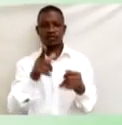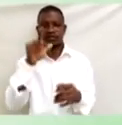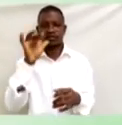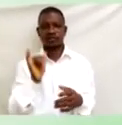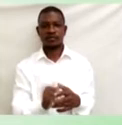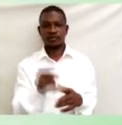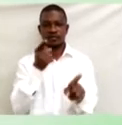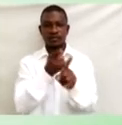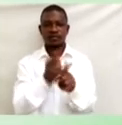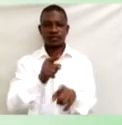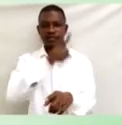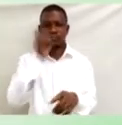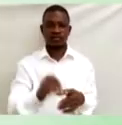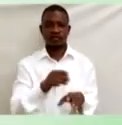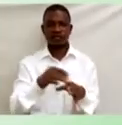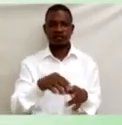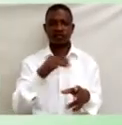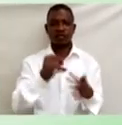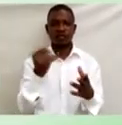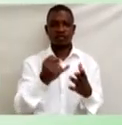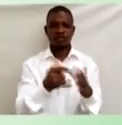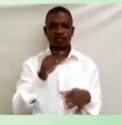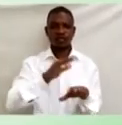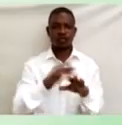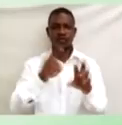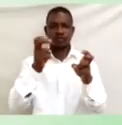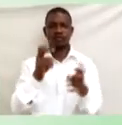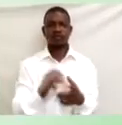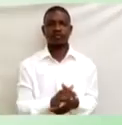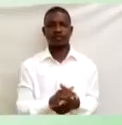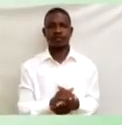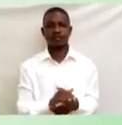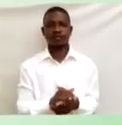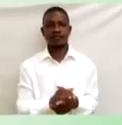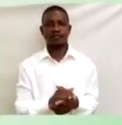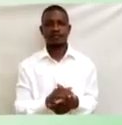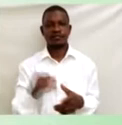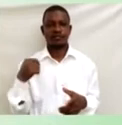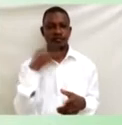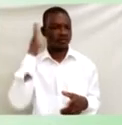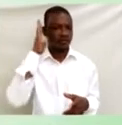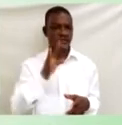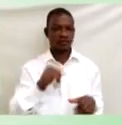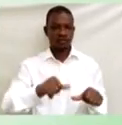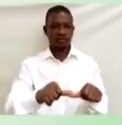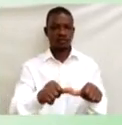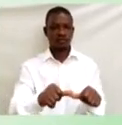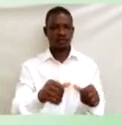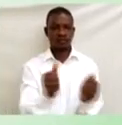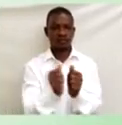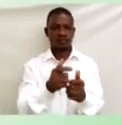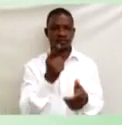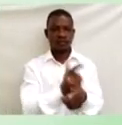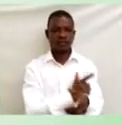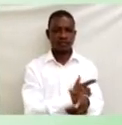lastly, answer questions drawn on the topic. We shall continue with